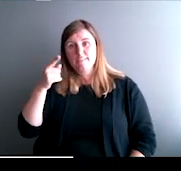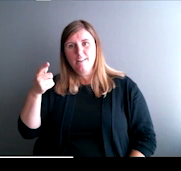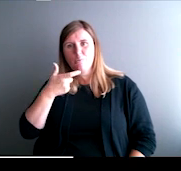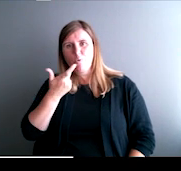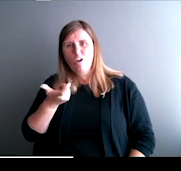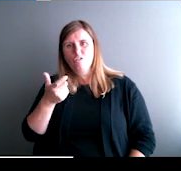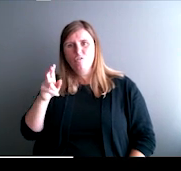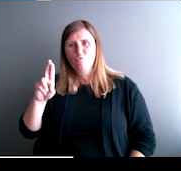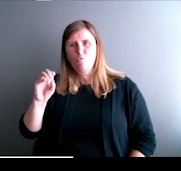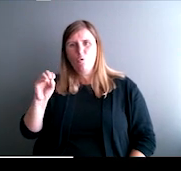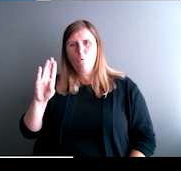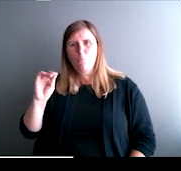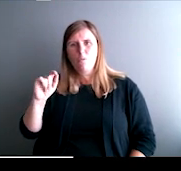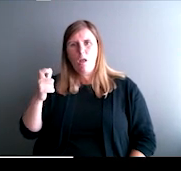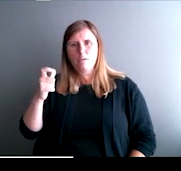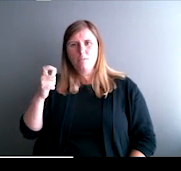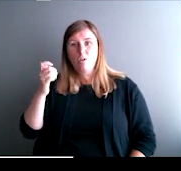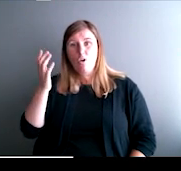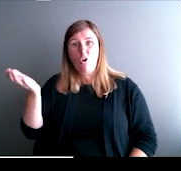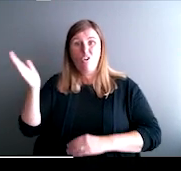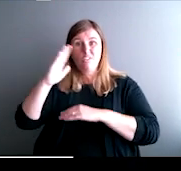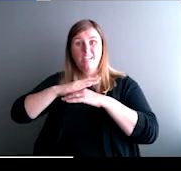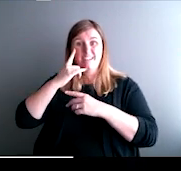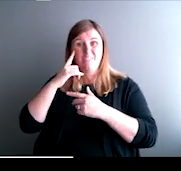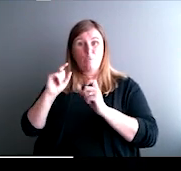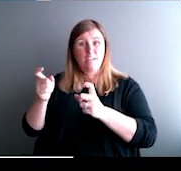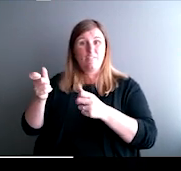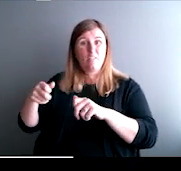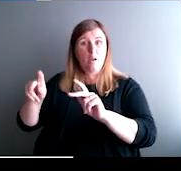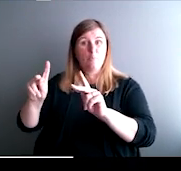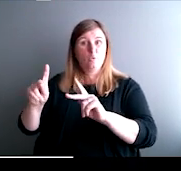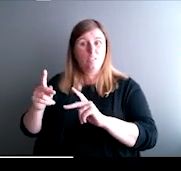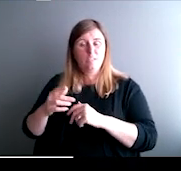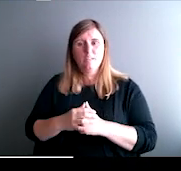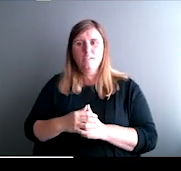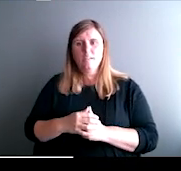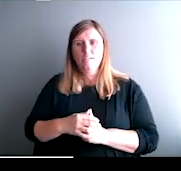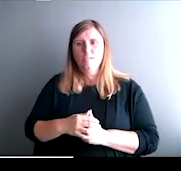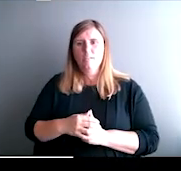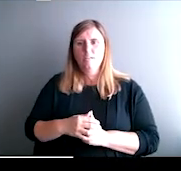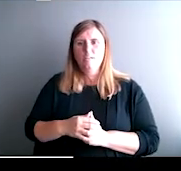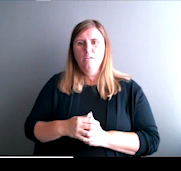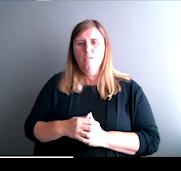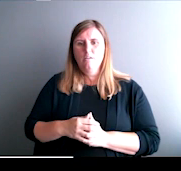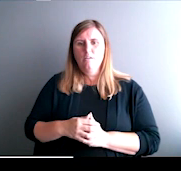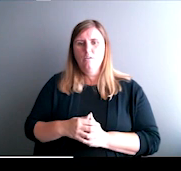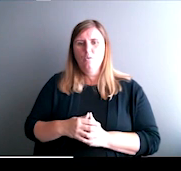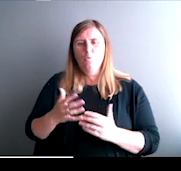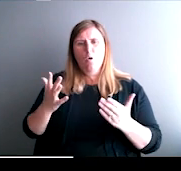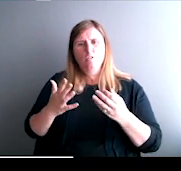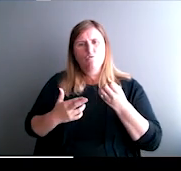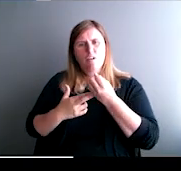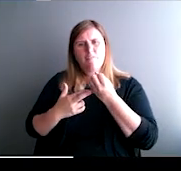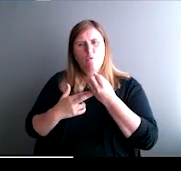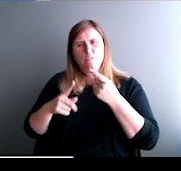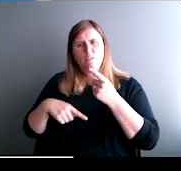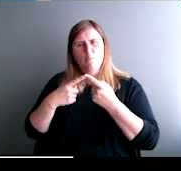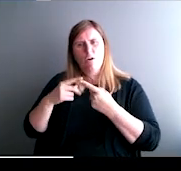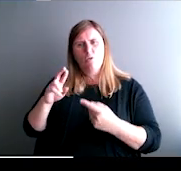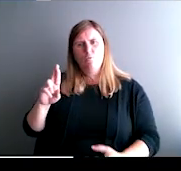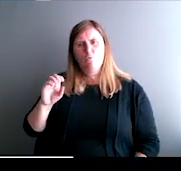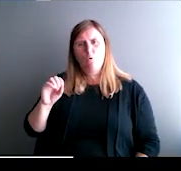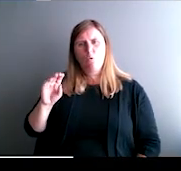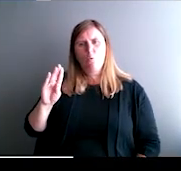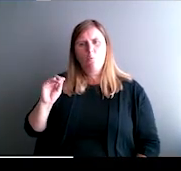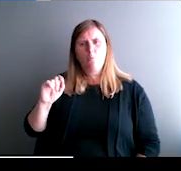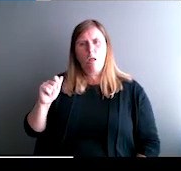watch Roblox all day if they were given the opportunity. And what is reinforcing about Roblox,